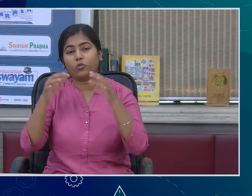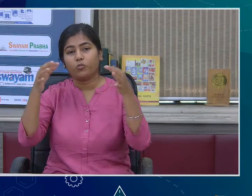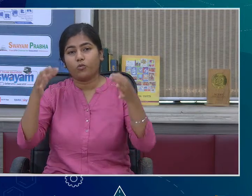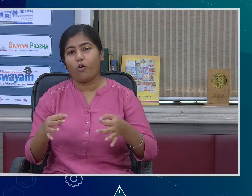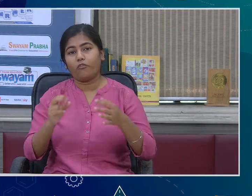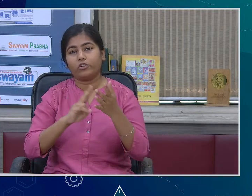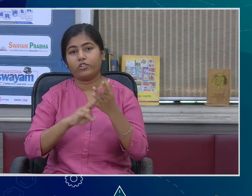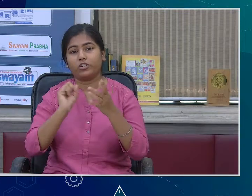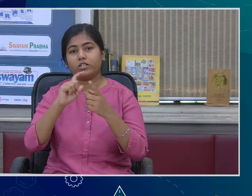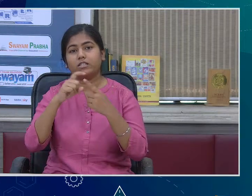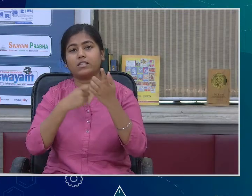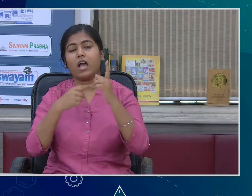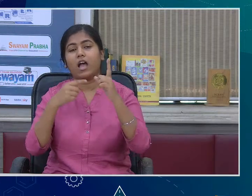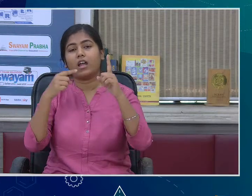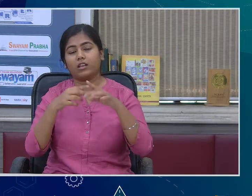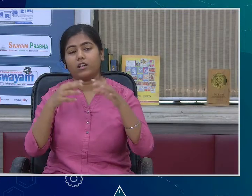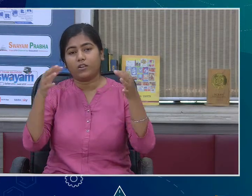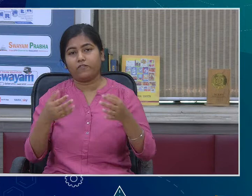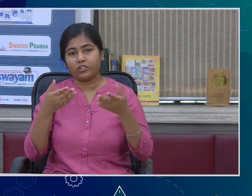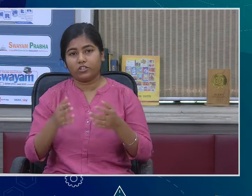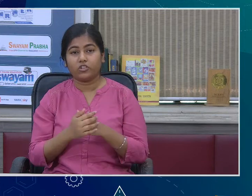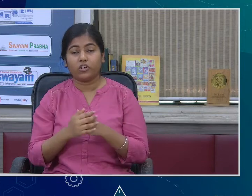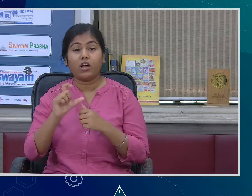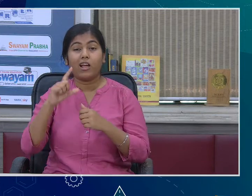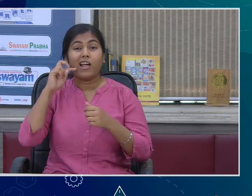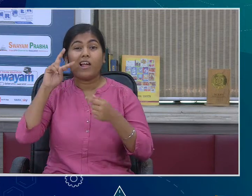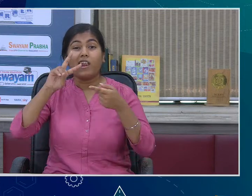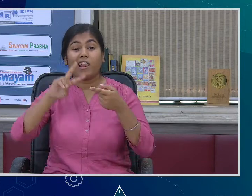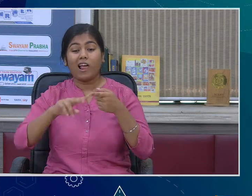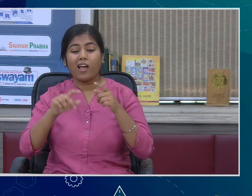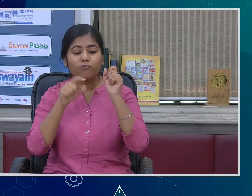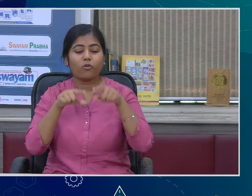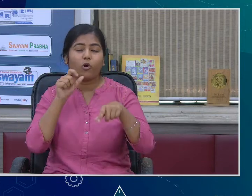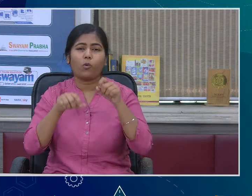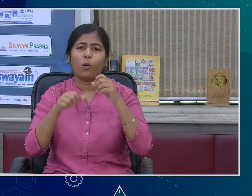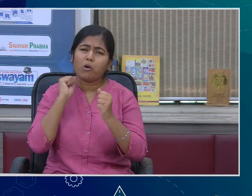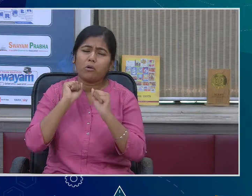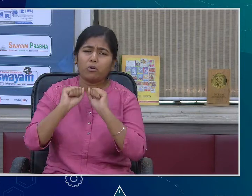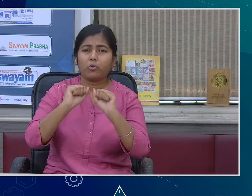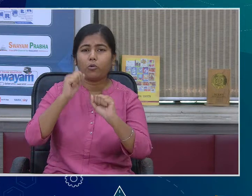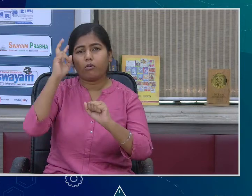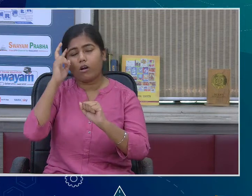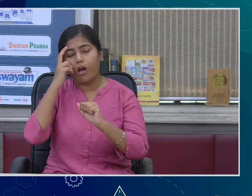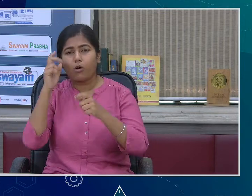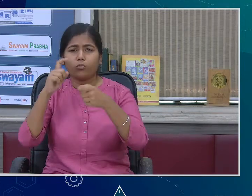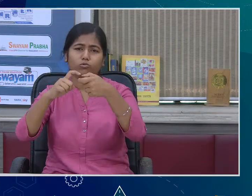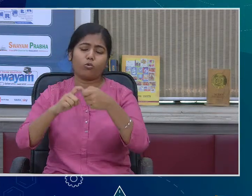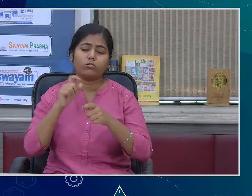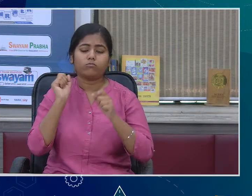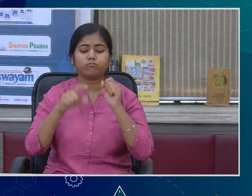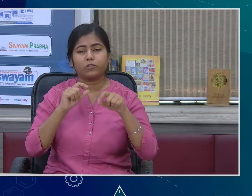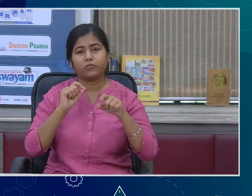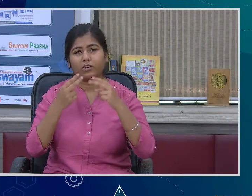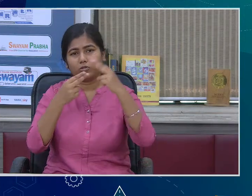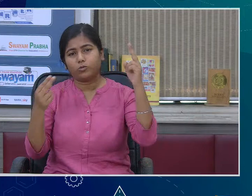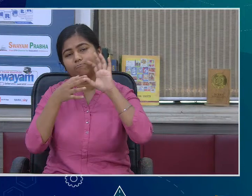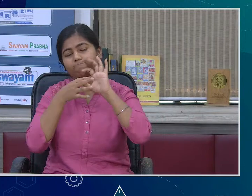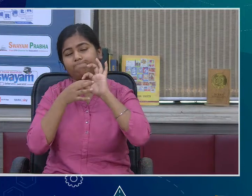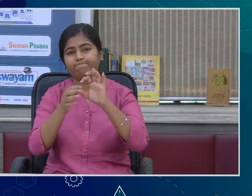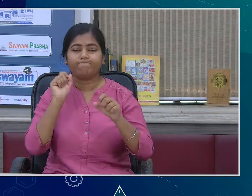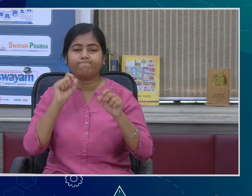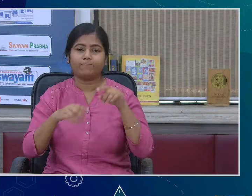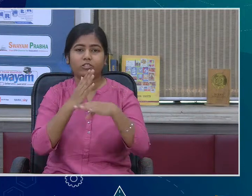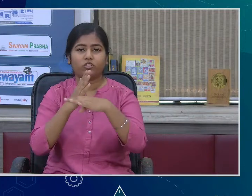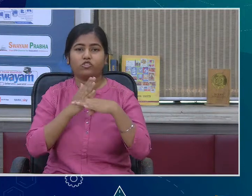NCERT Official. In the live chat box, you can write down your questions, your queries regarding this story and share them with us. We